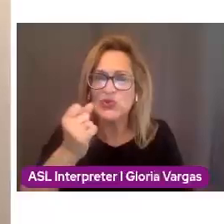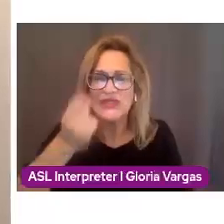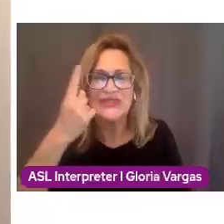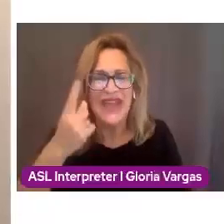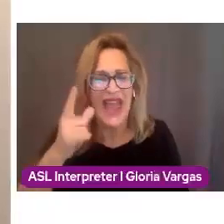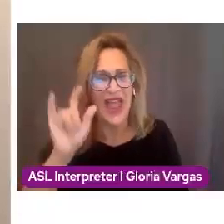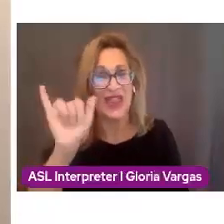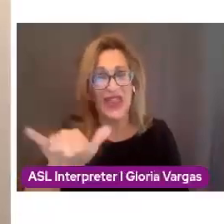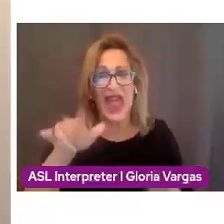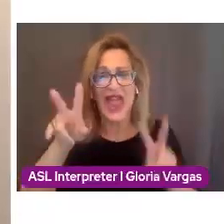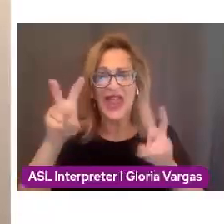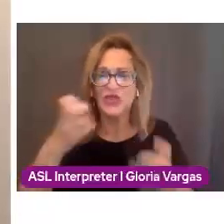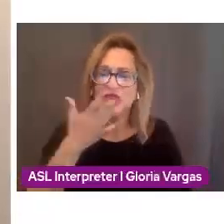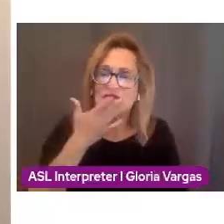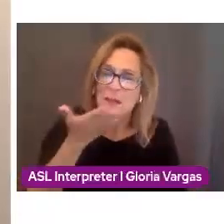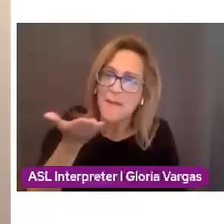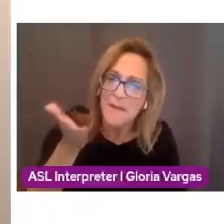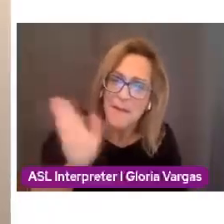because